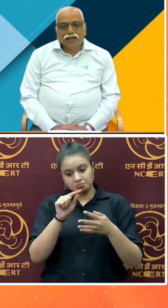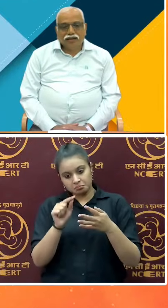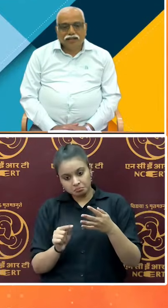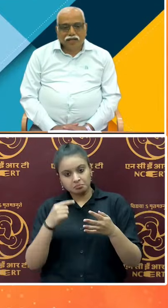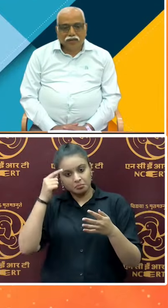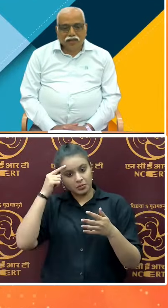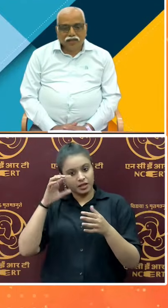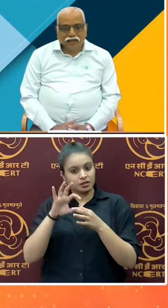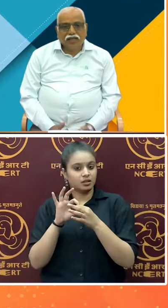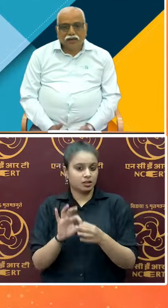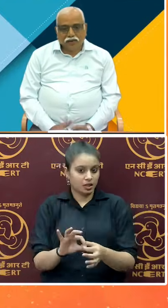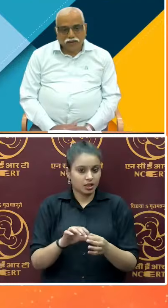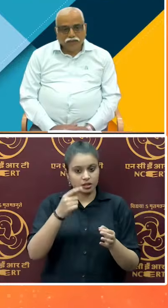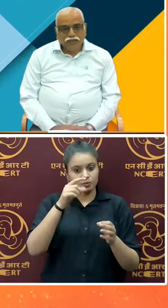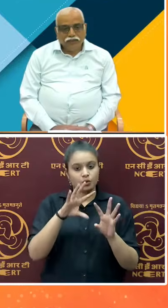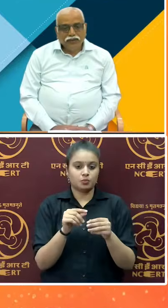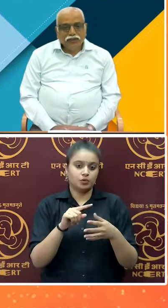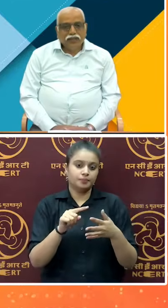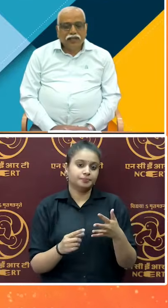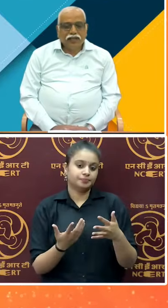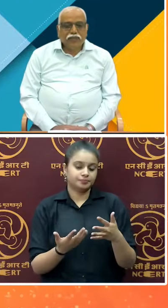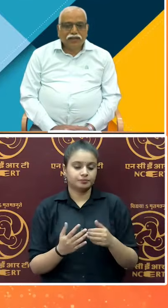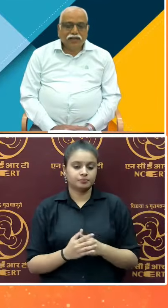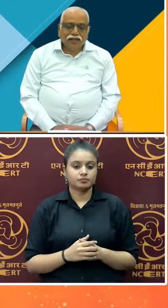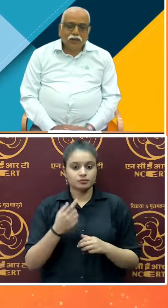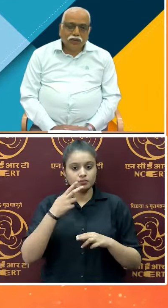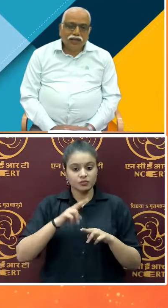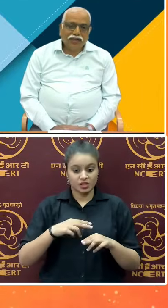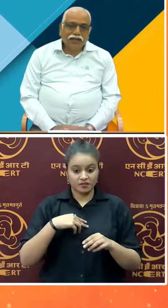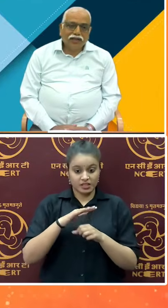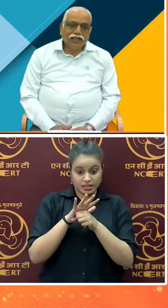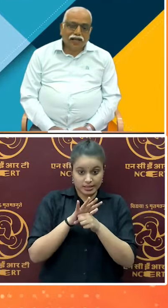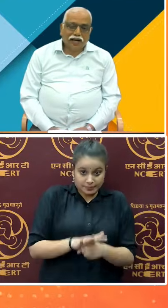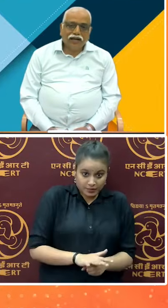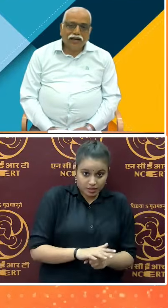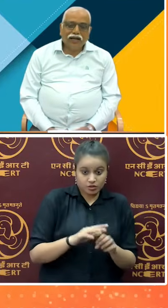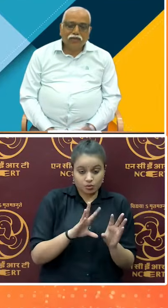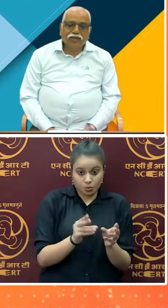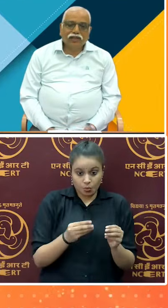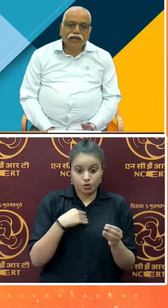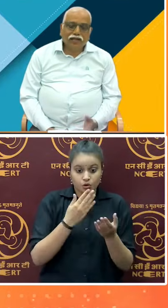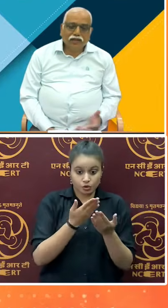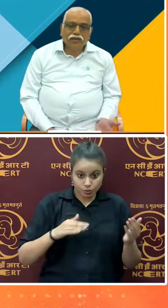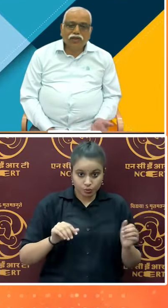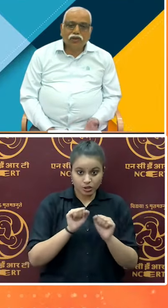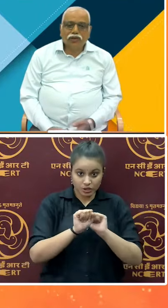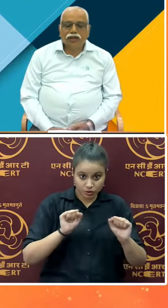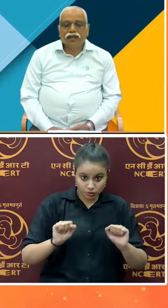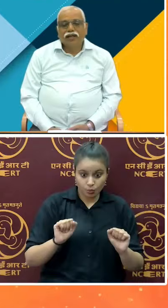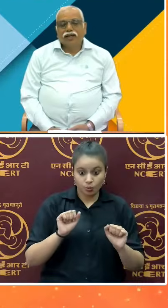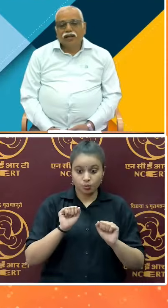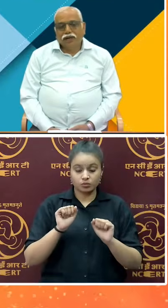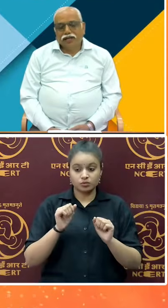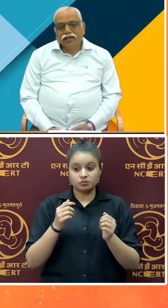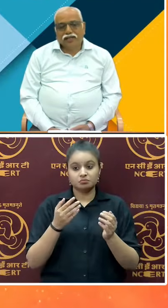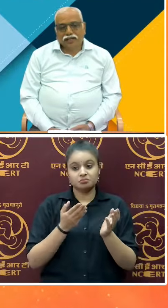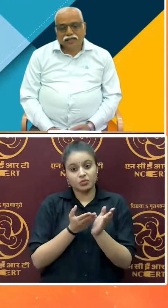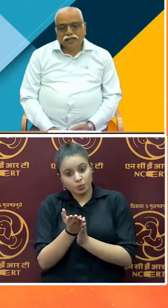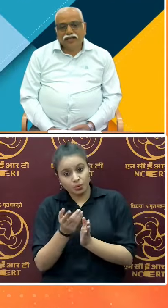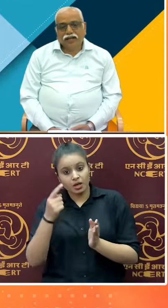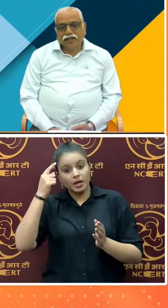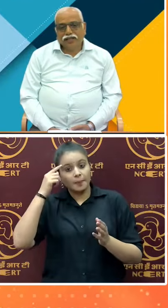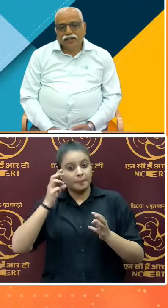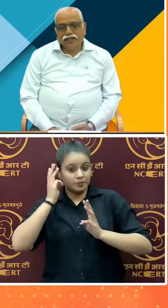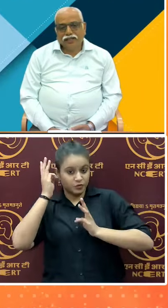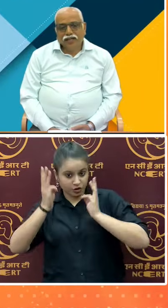mental disorders that we think about. So here depression is where the child comes into his own mental